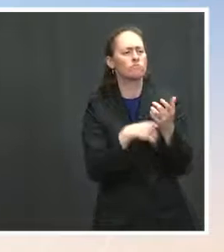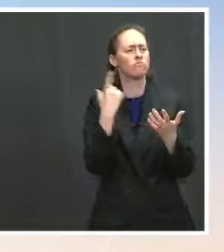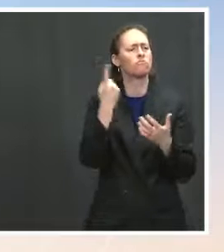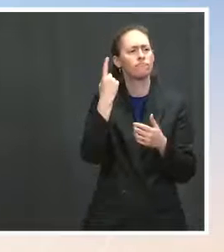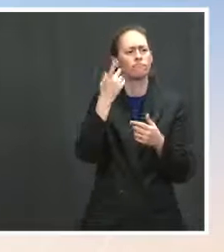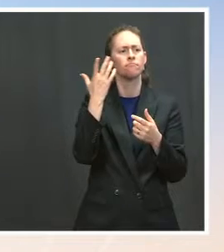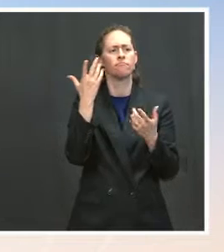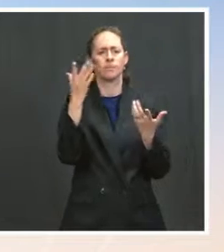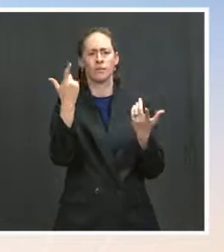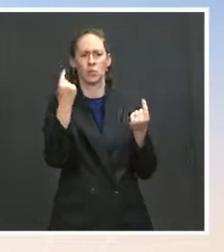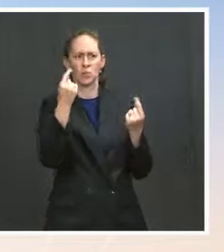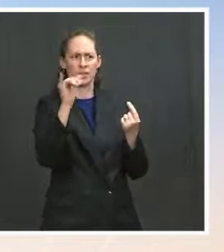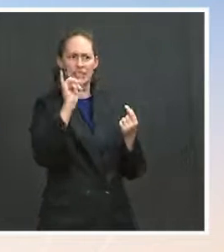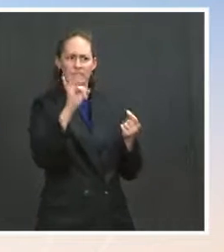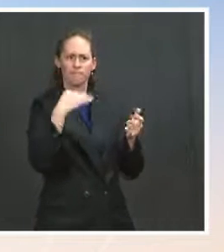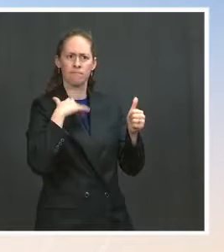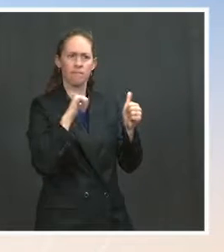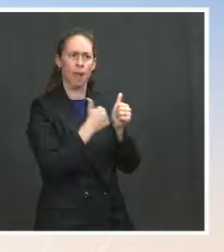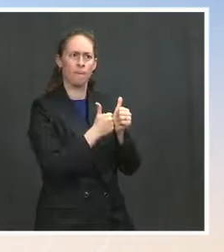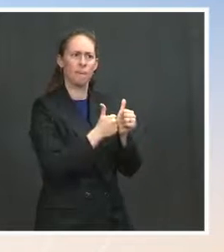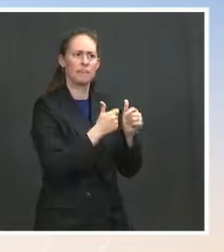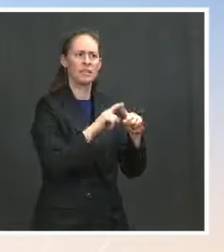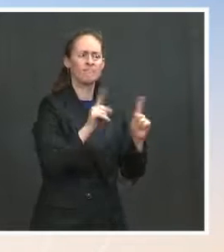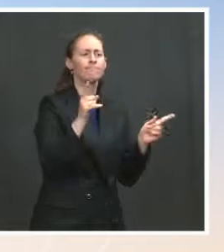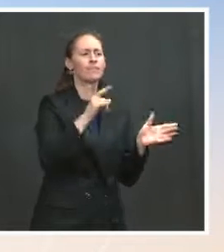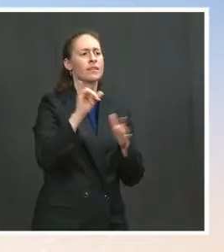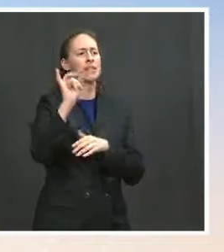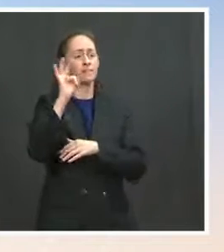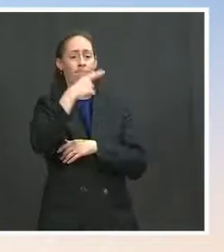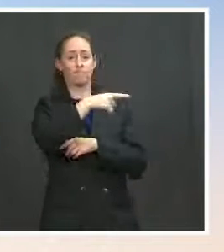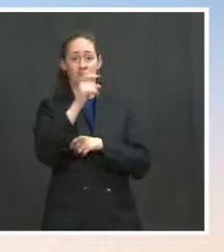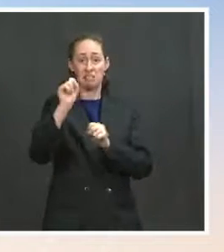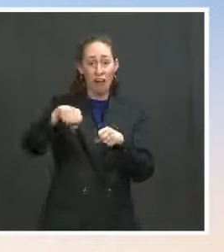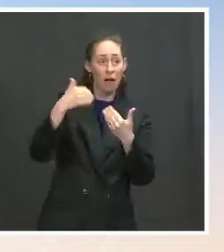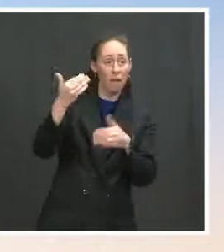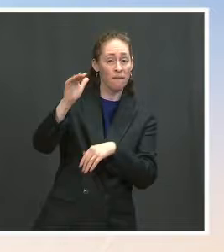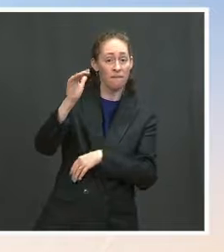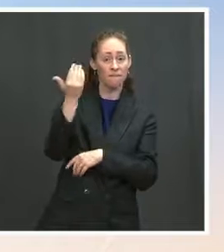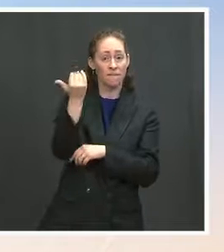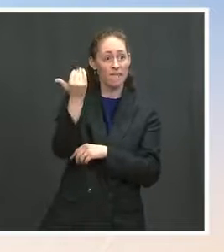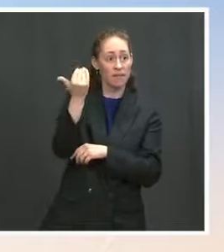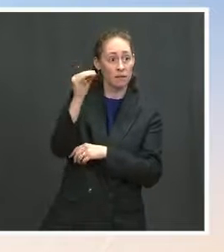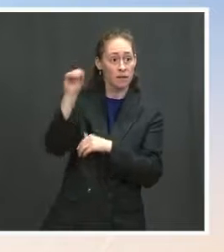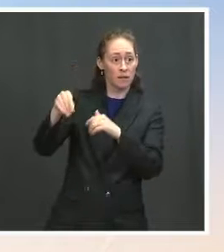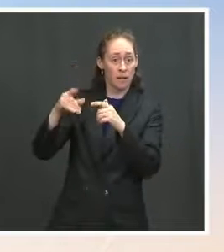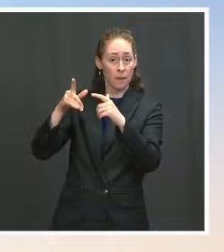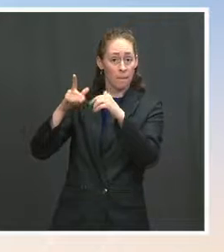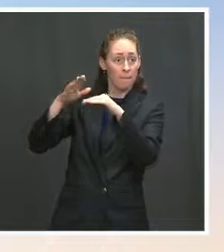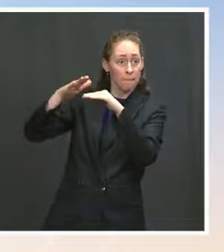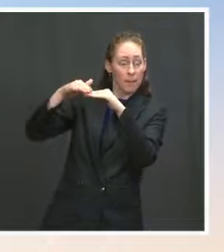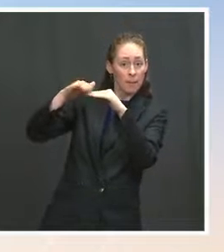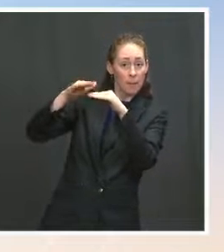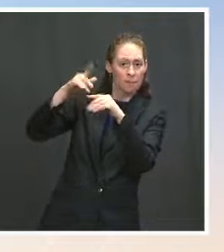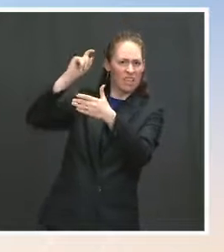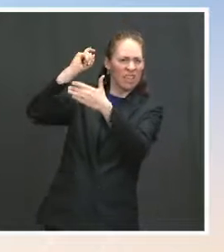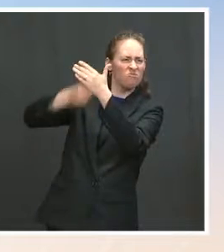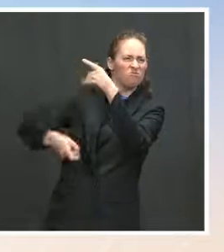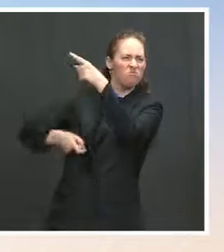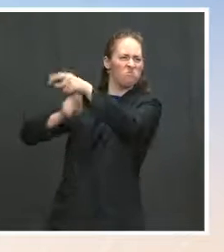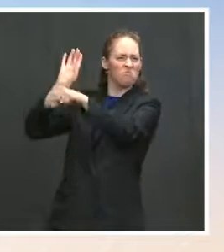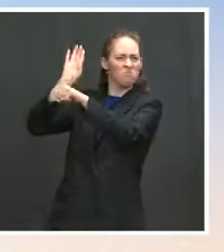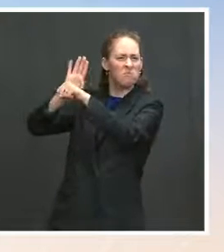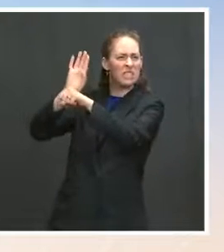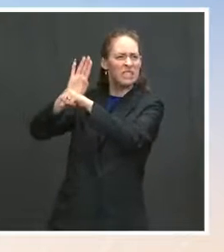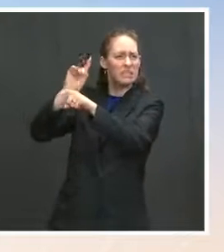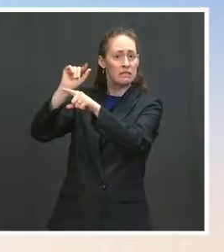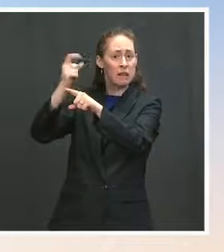a 15% minimum tax rather than a hike in the corporate tax rates. So can you talk a little bit about how this informs his broader